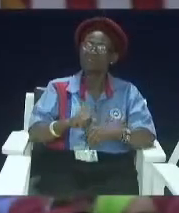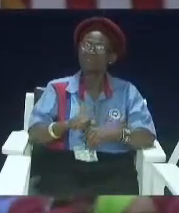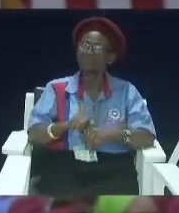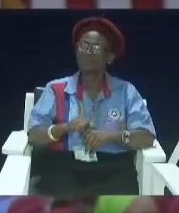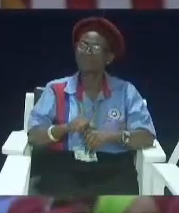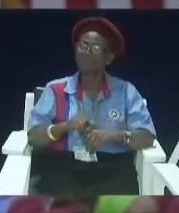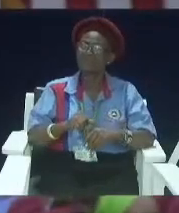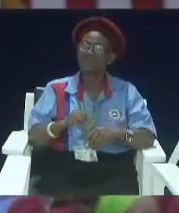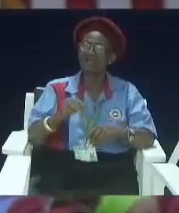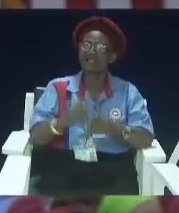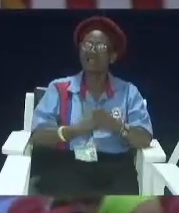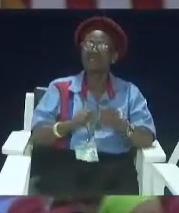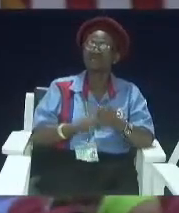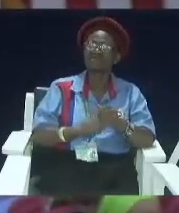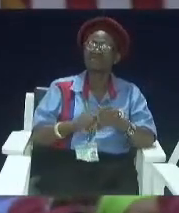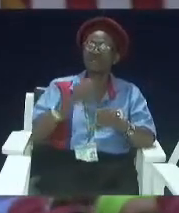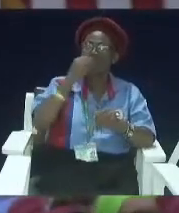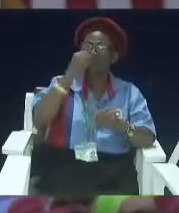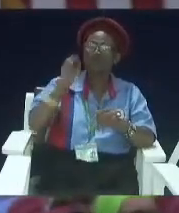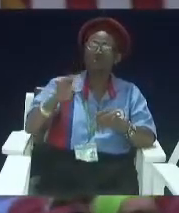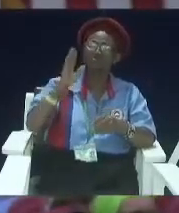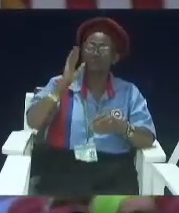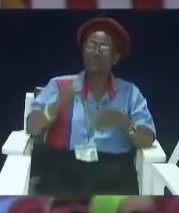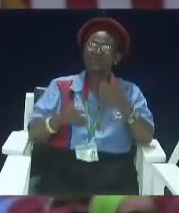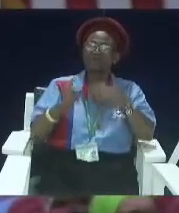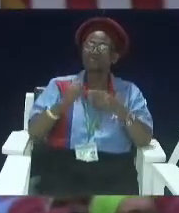Every curse will come to an end,